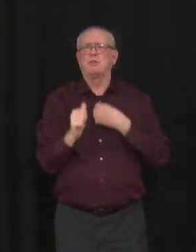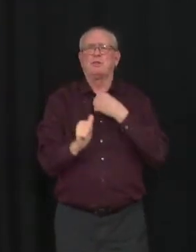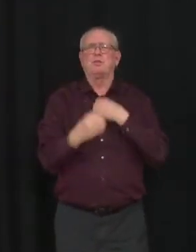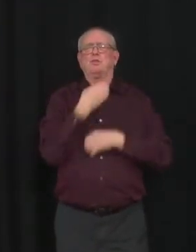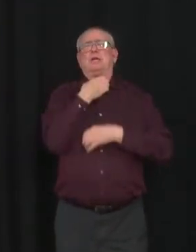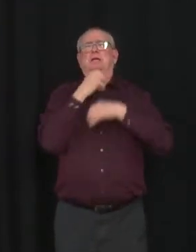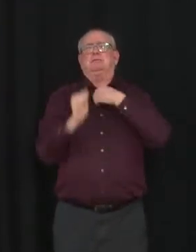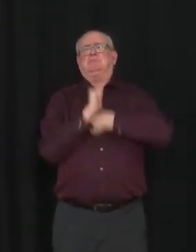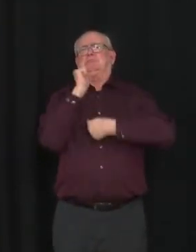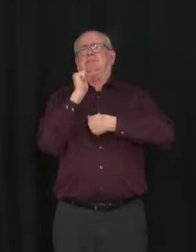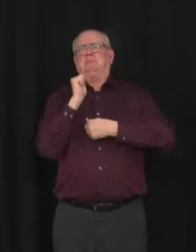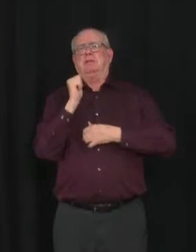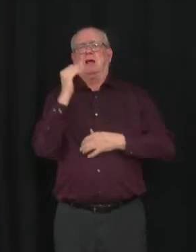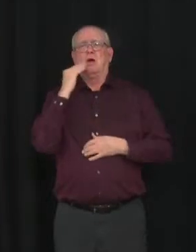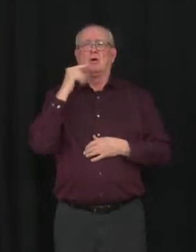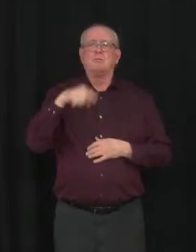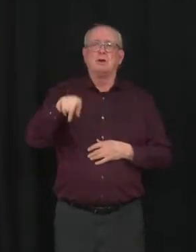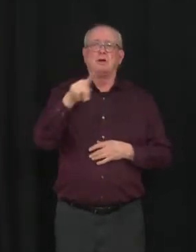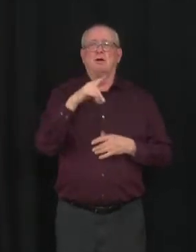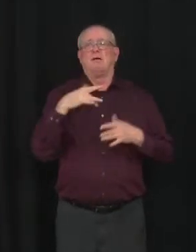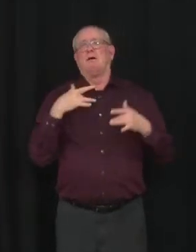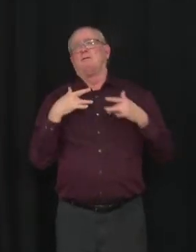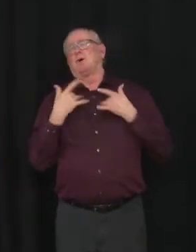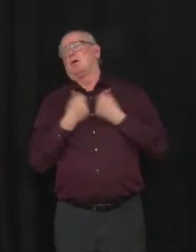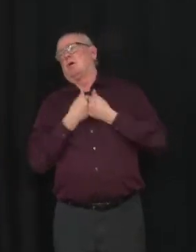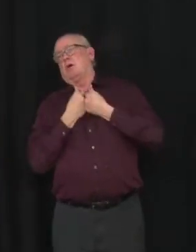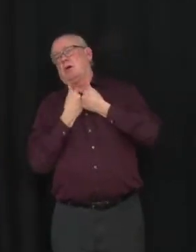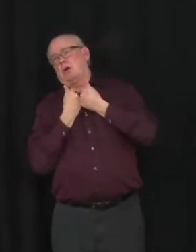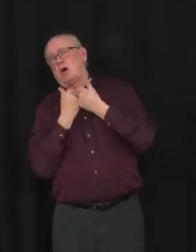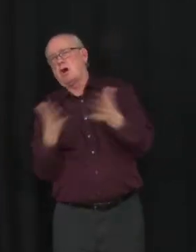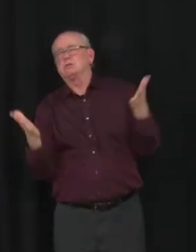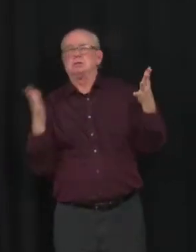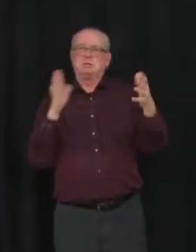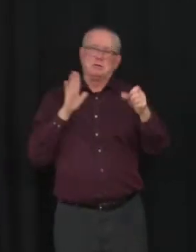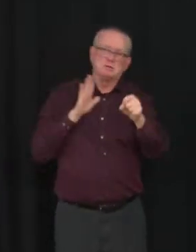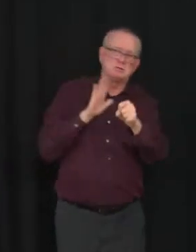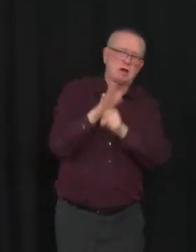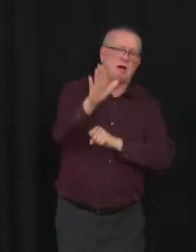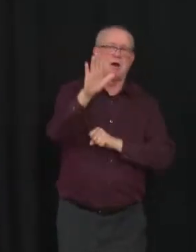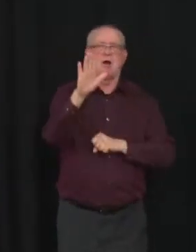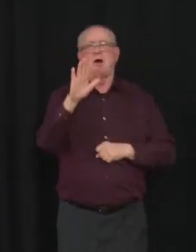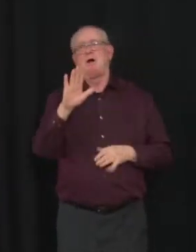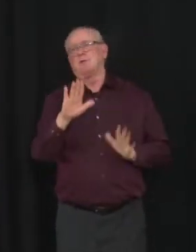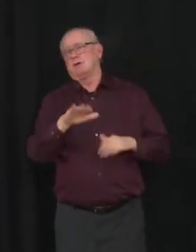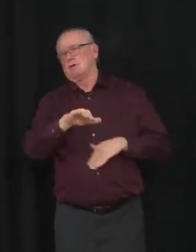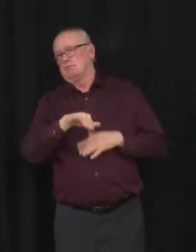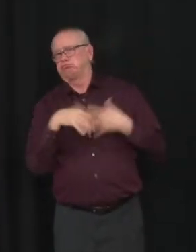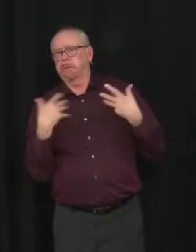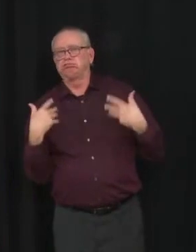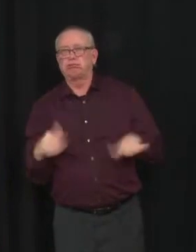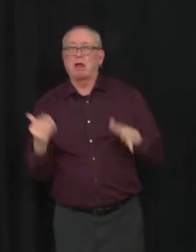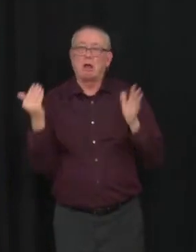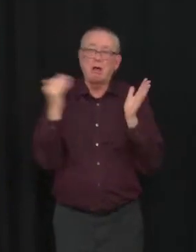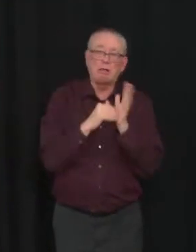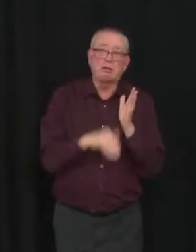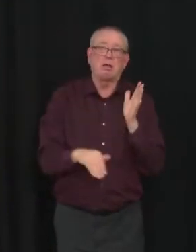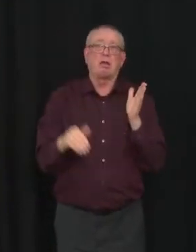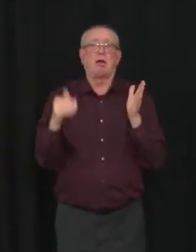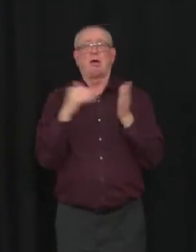very tired, and we would be tempted perhaps to see this as something that